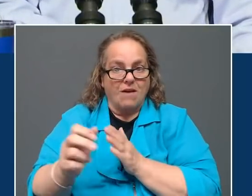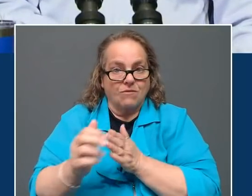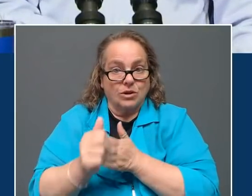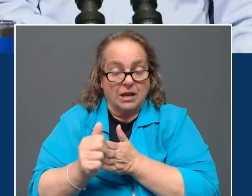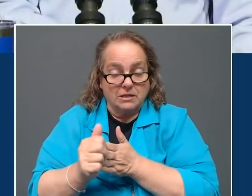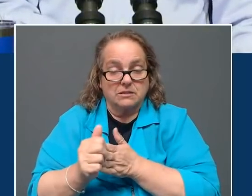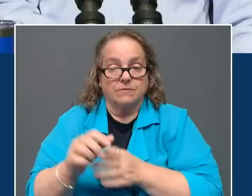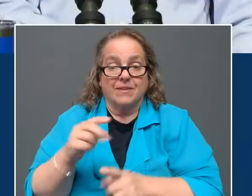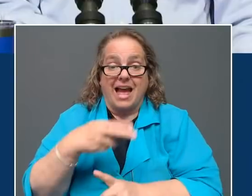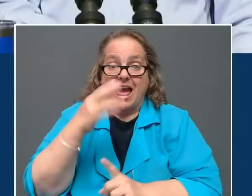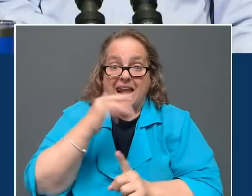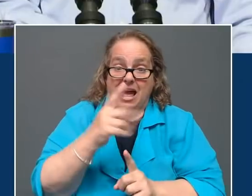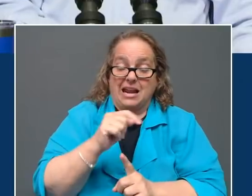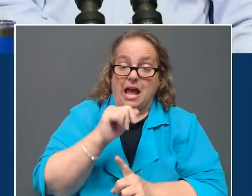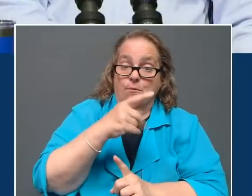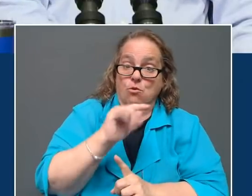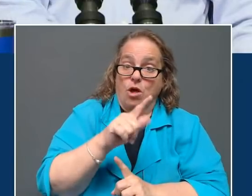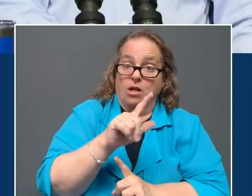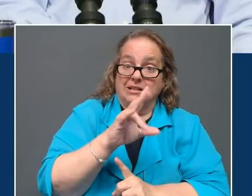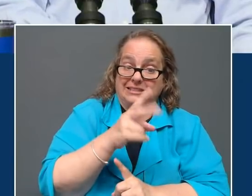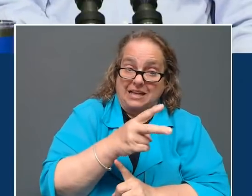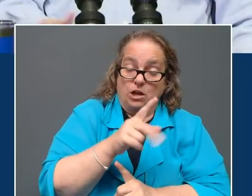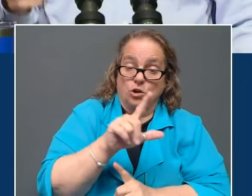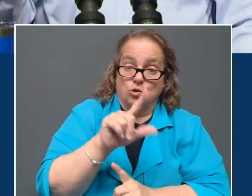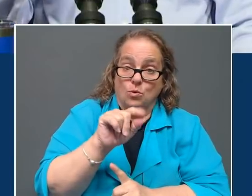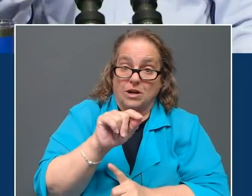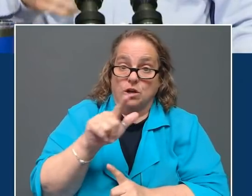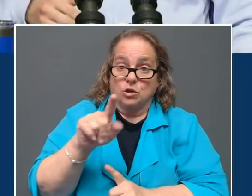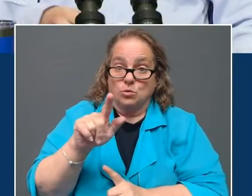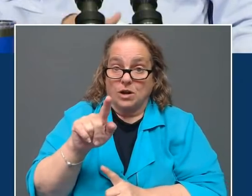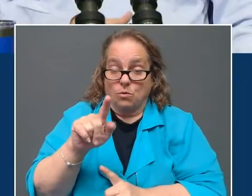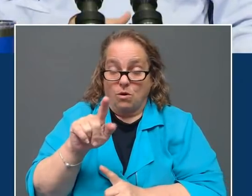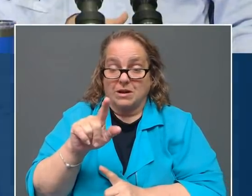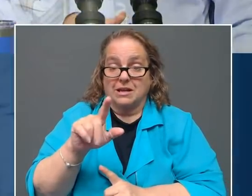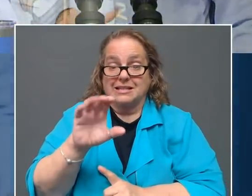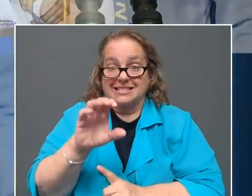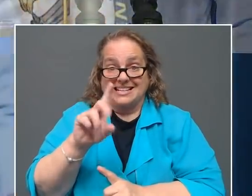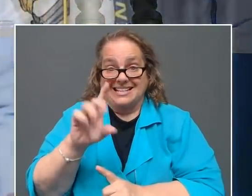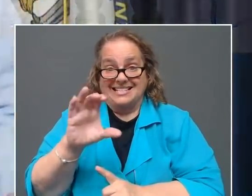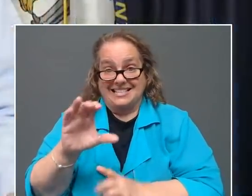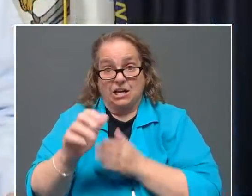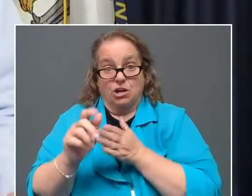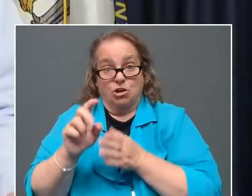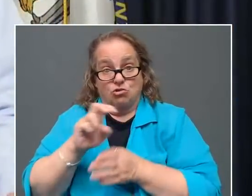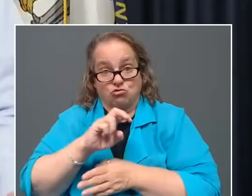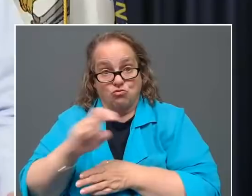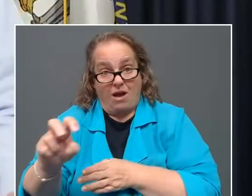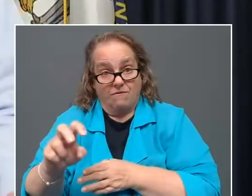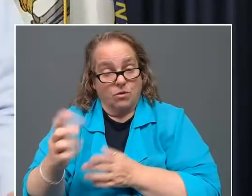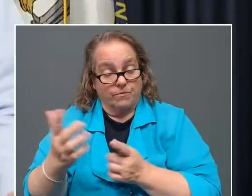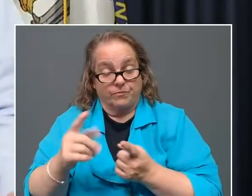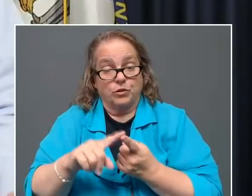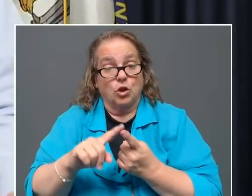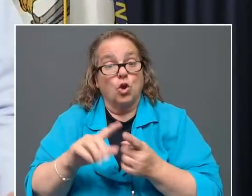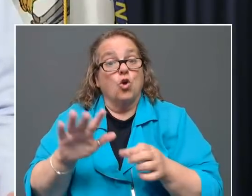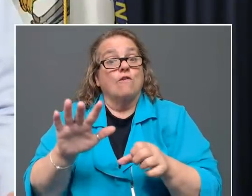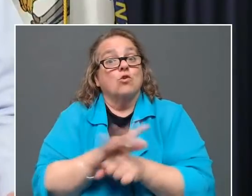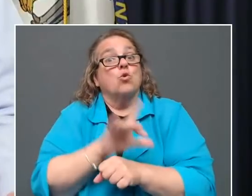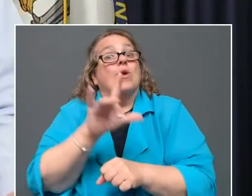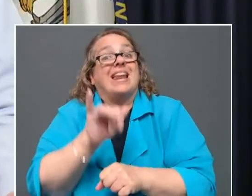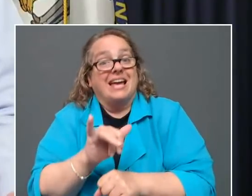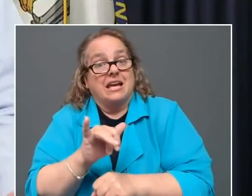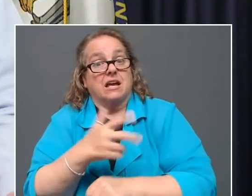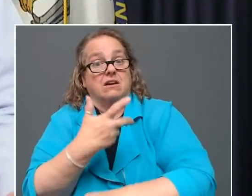2nd, 2021 updated CDC travel guidance are as follows. Fully vaccinated